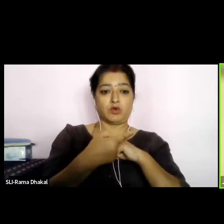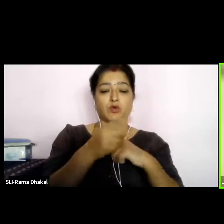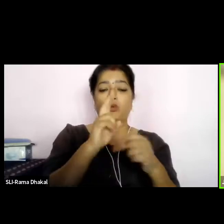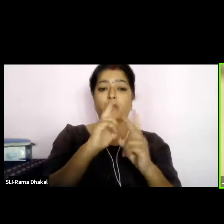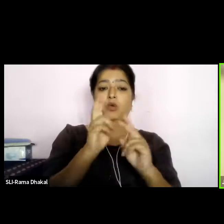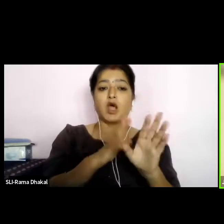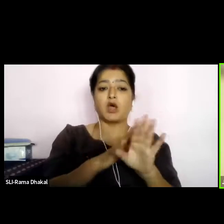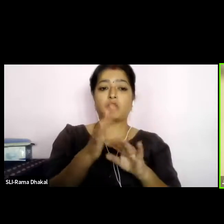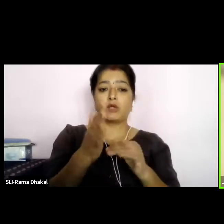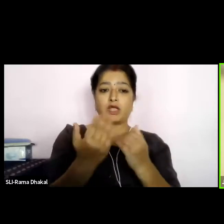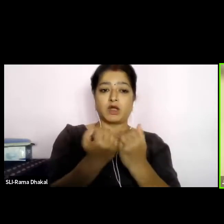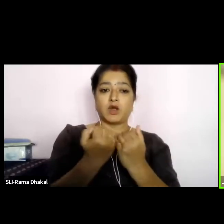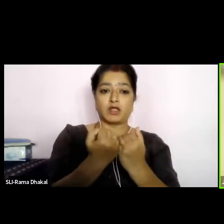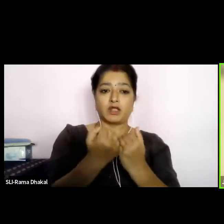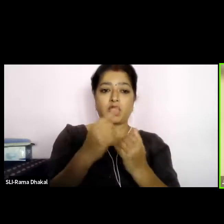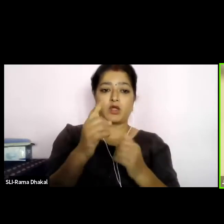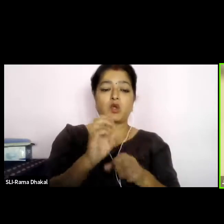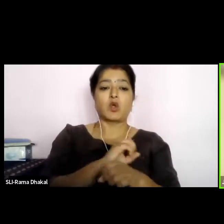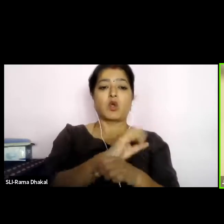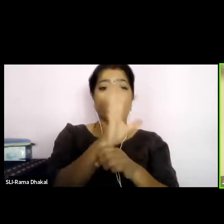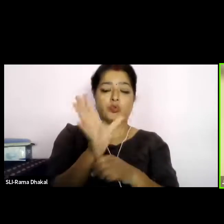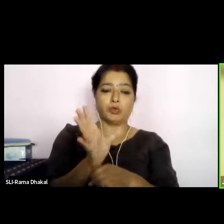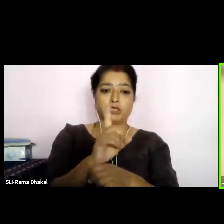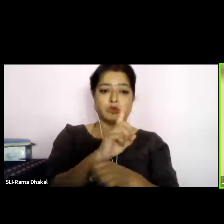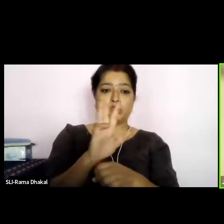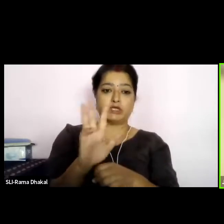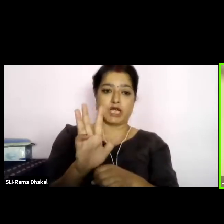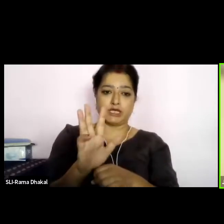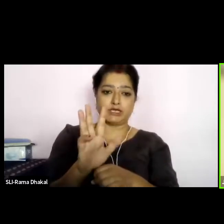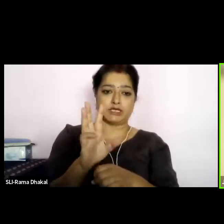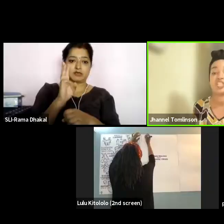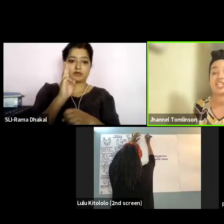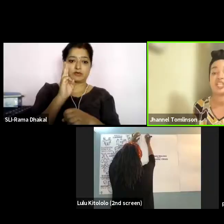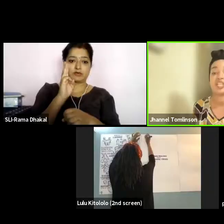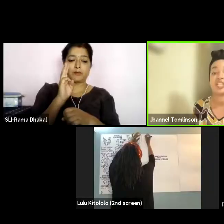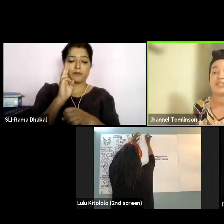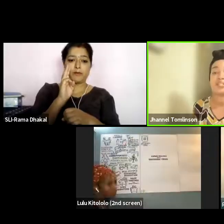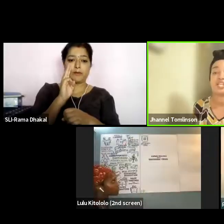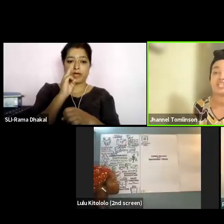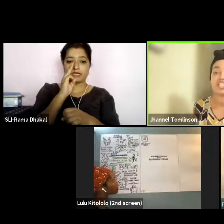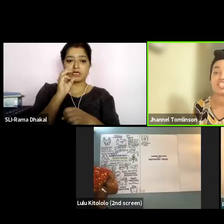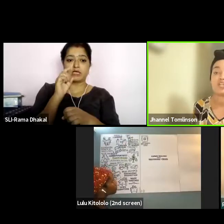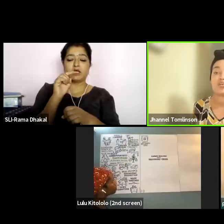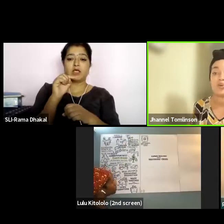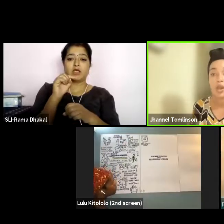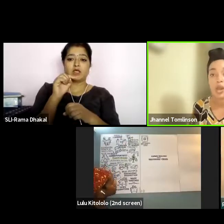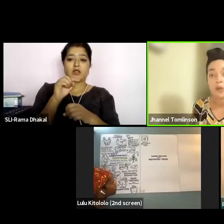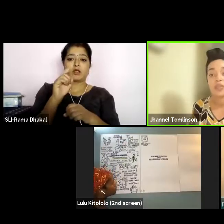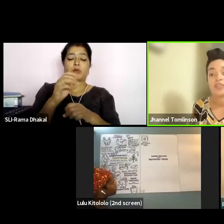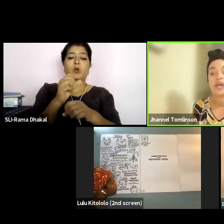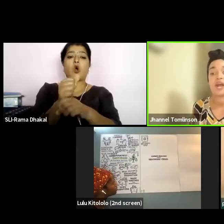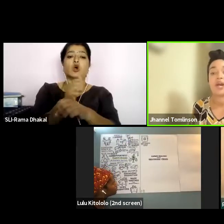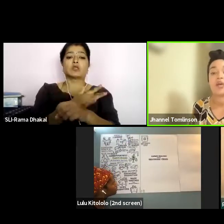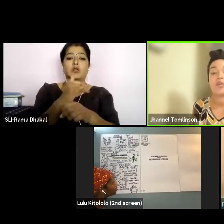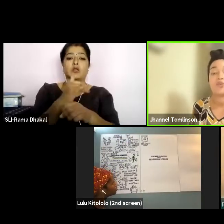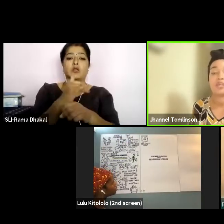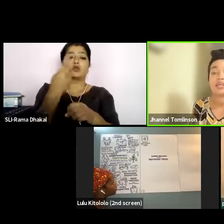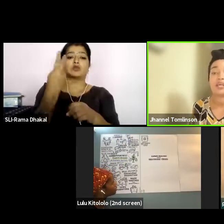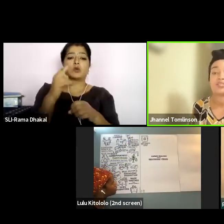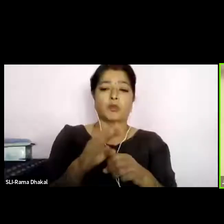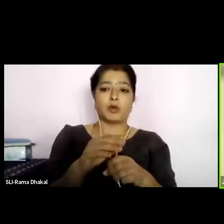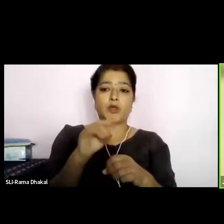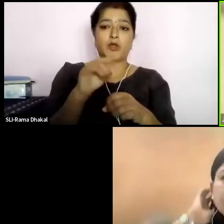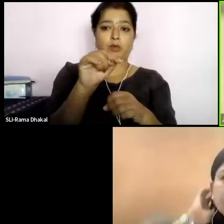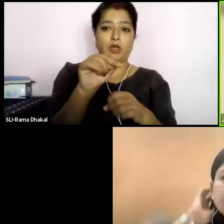ahead in sharing what your experience has been, just as it relates to climate change and environmental degradation, you know, with